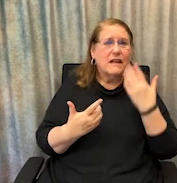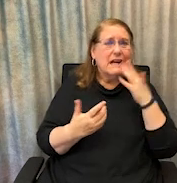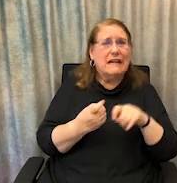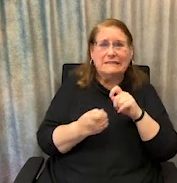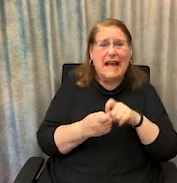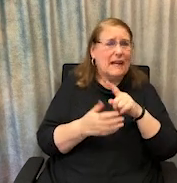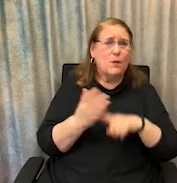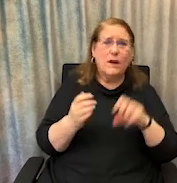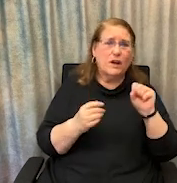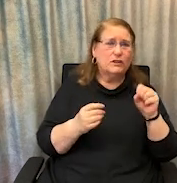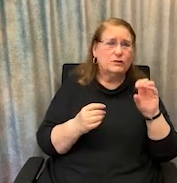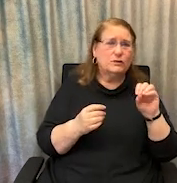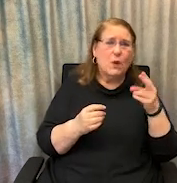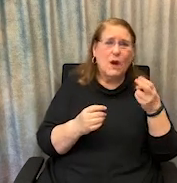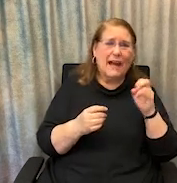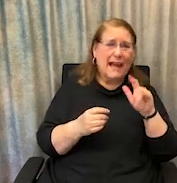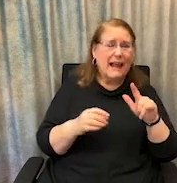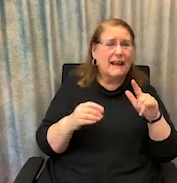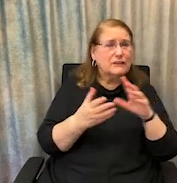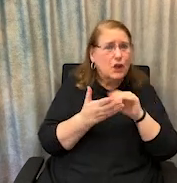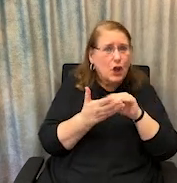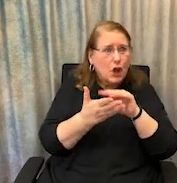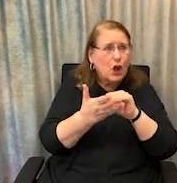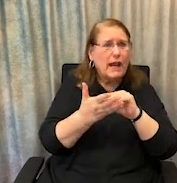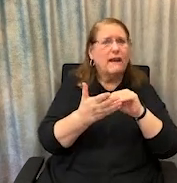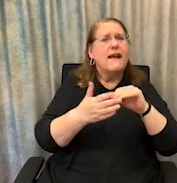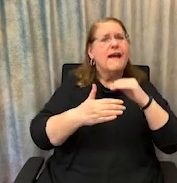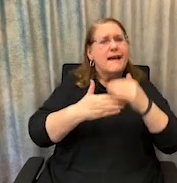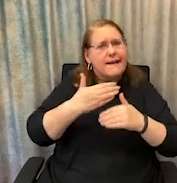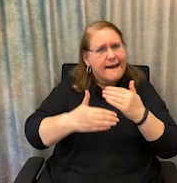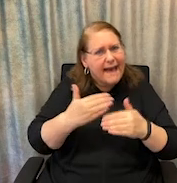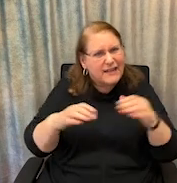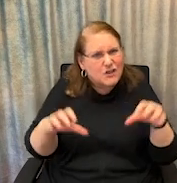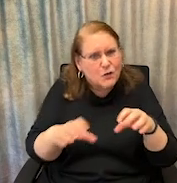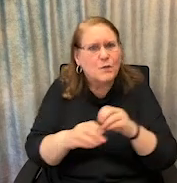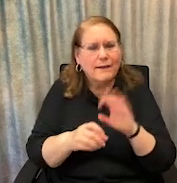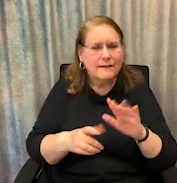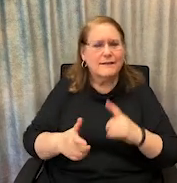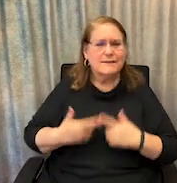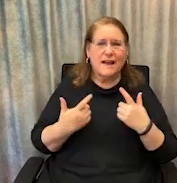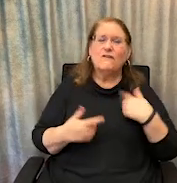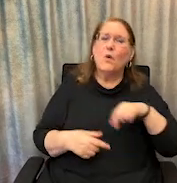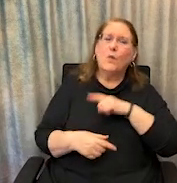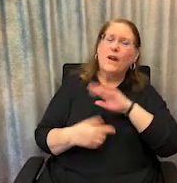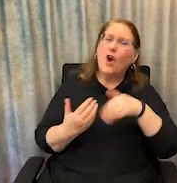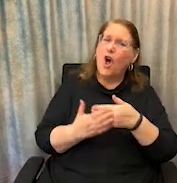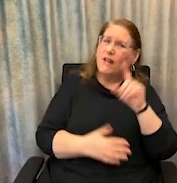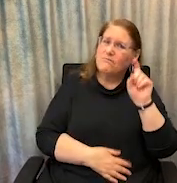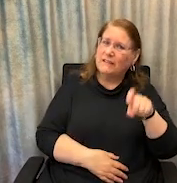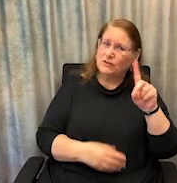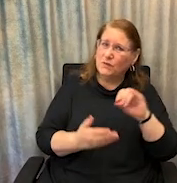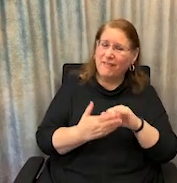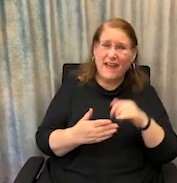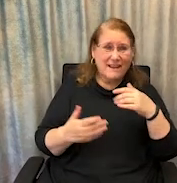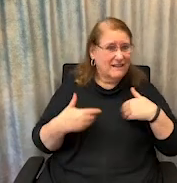Soheil is learning and putting into practice. And but this is a journey we all have to go through in life, especially at these young ages. I